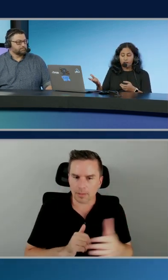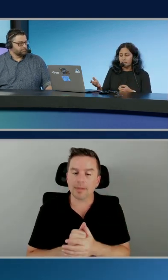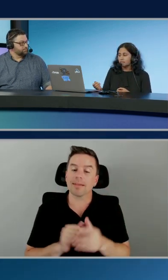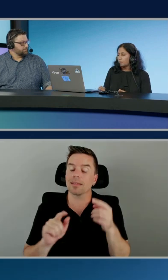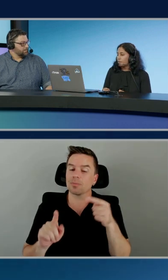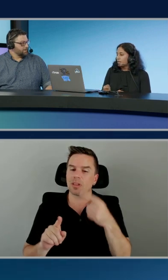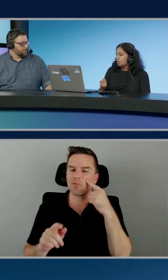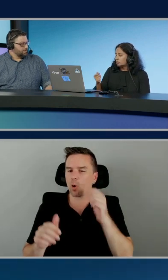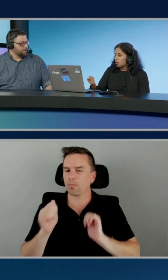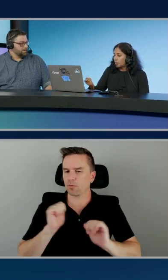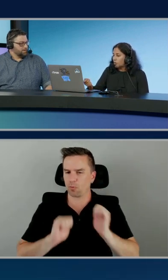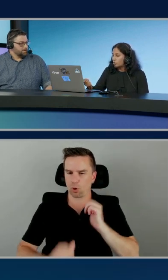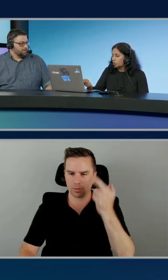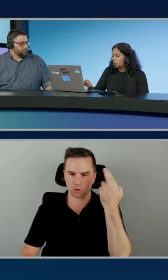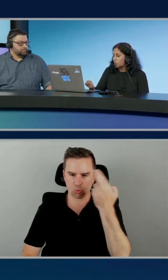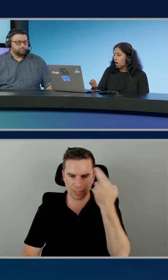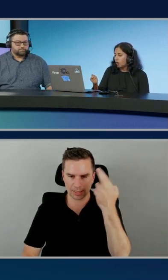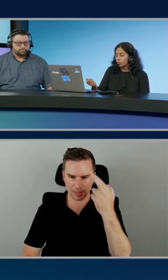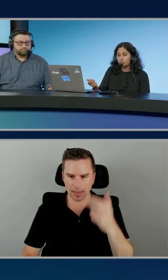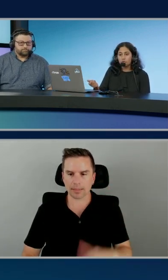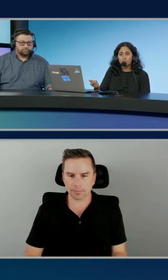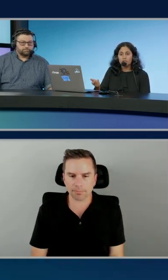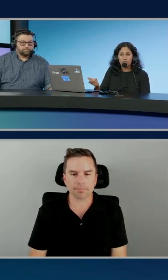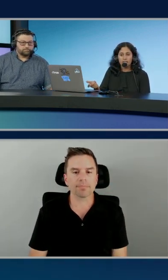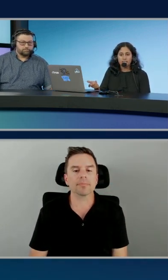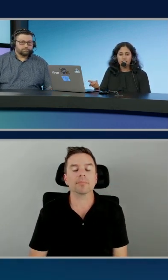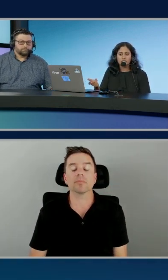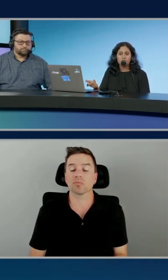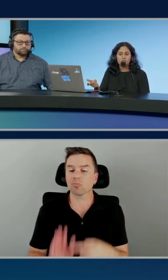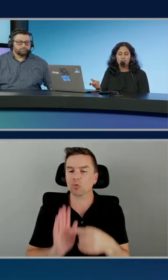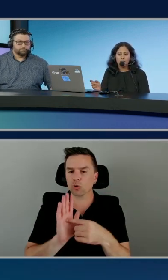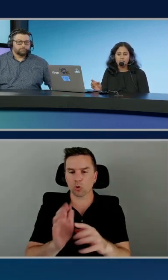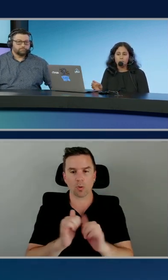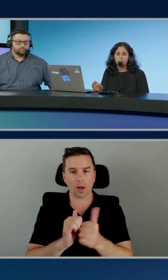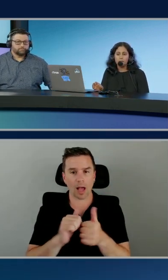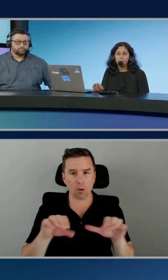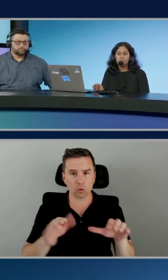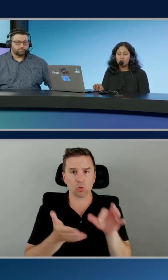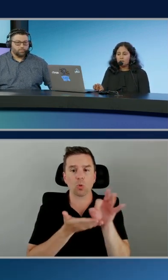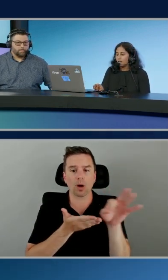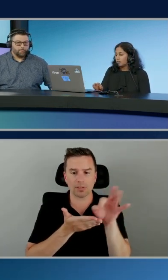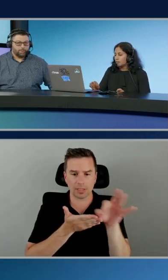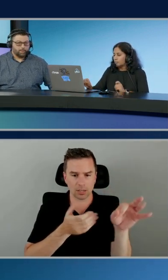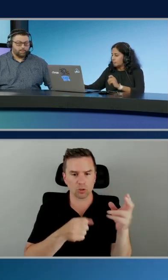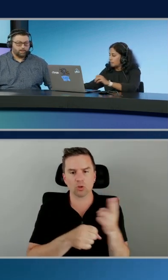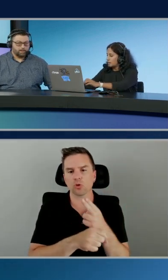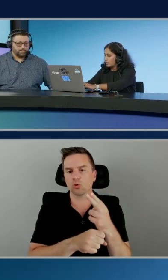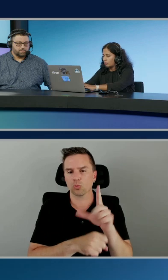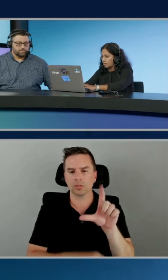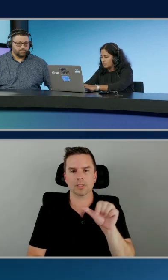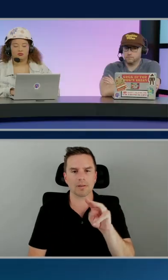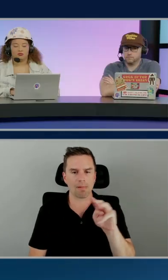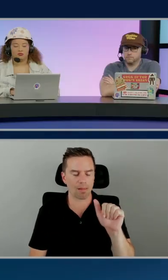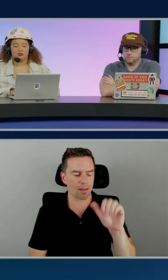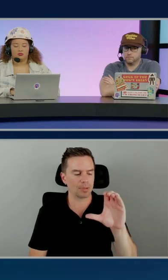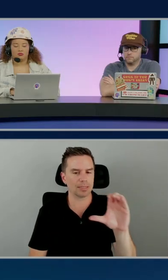it provides. So I'm going to show you how to do the quantization using Llama CPP. And